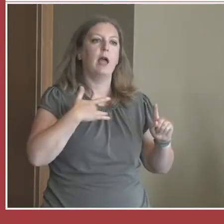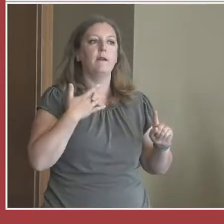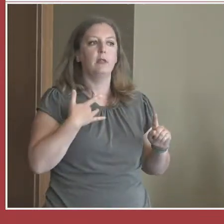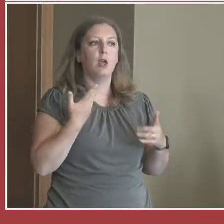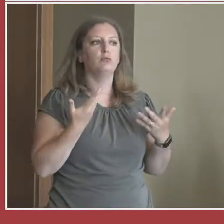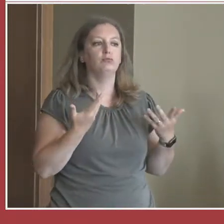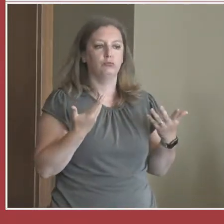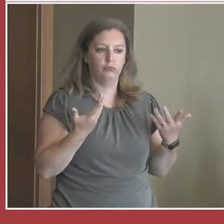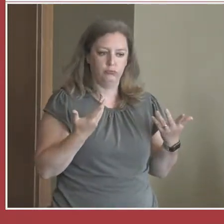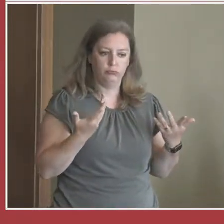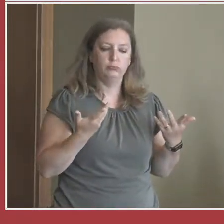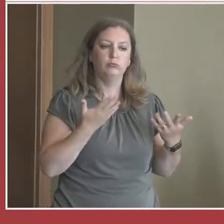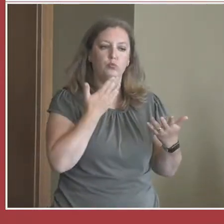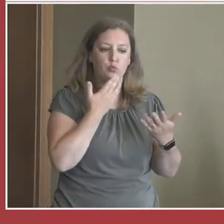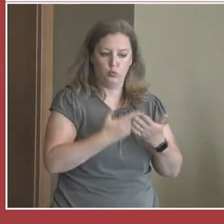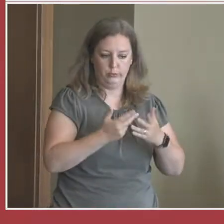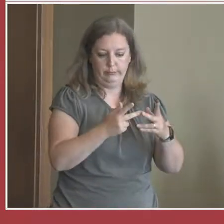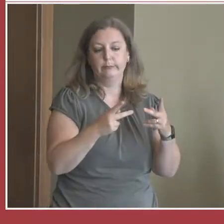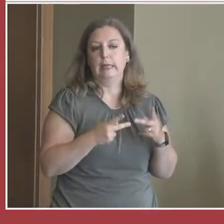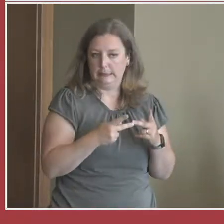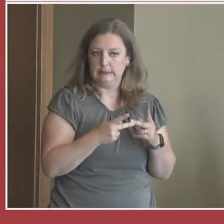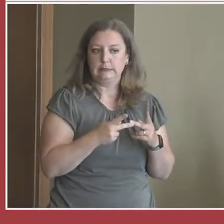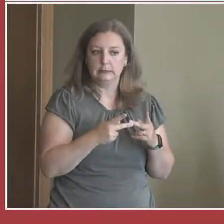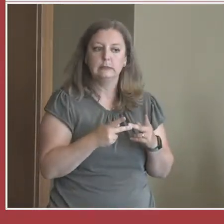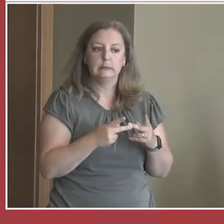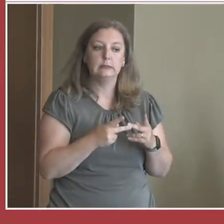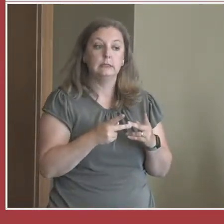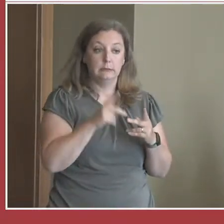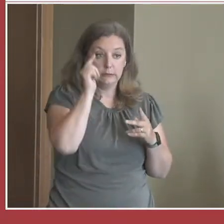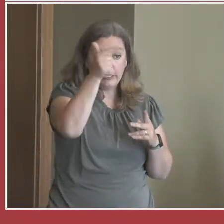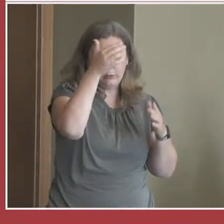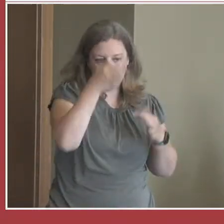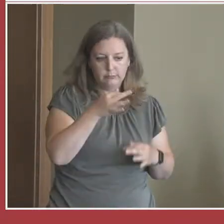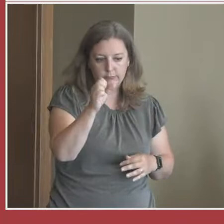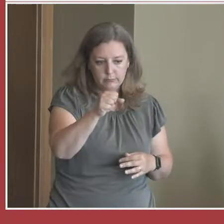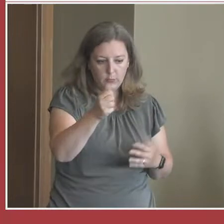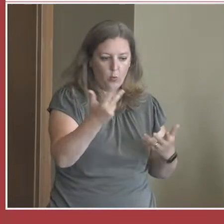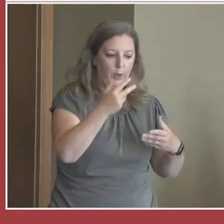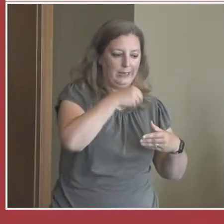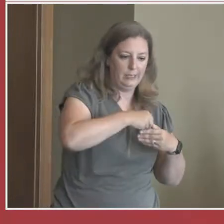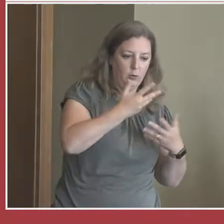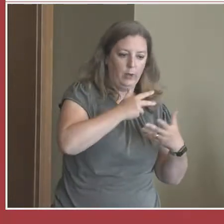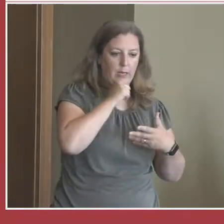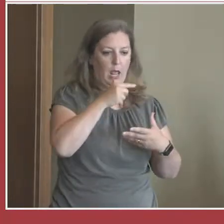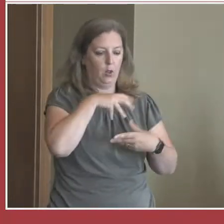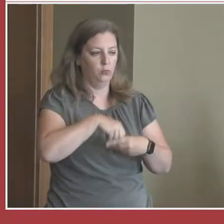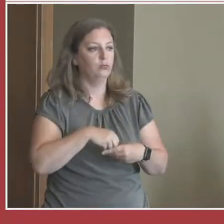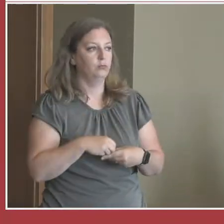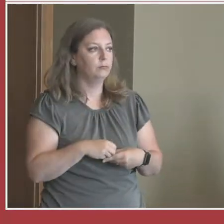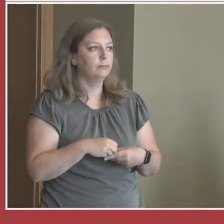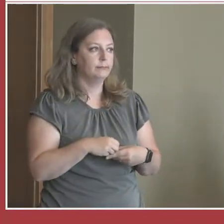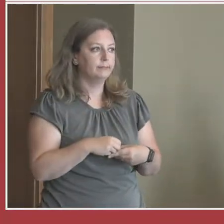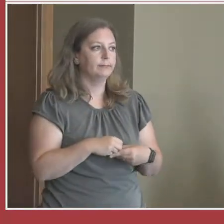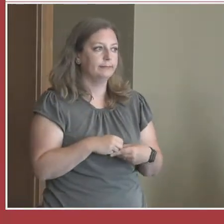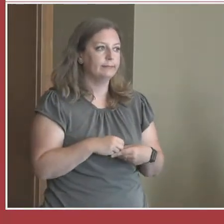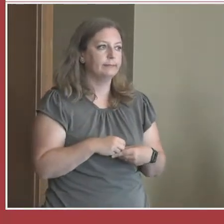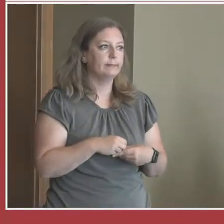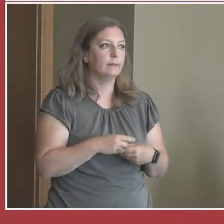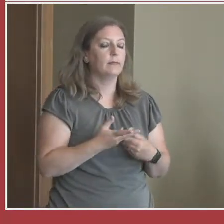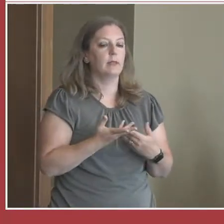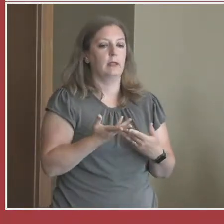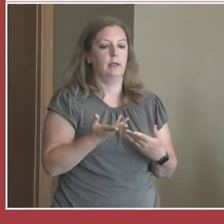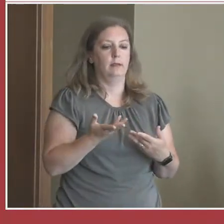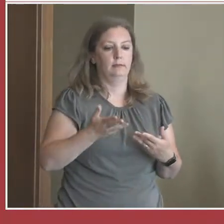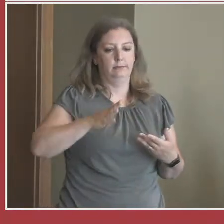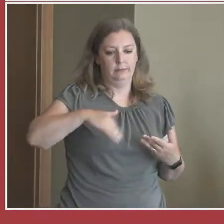staged as well as we can be. And there's going to come a point where we have to make decisions about what's going in and what's not going in. But it